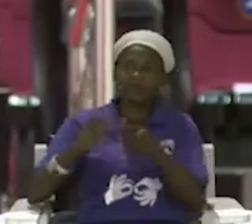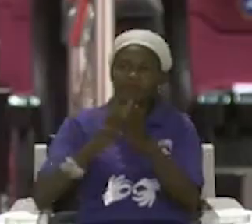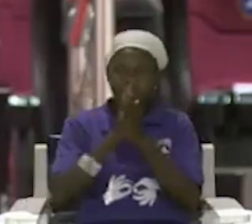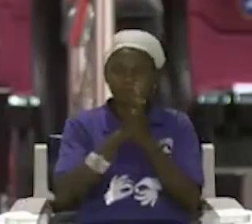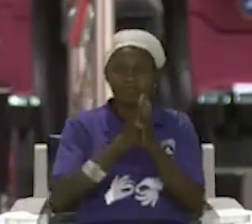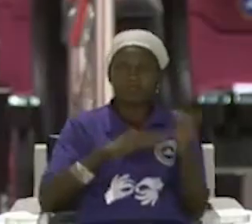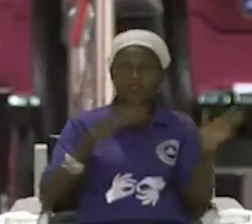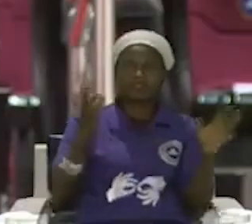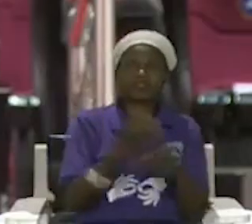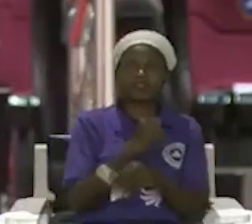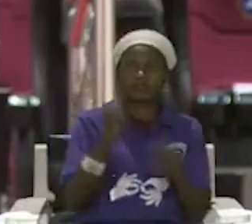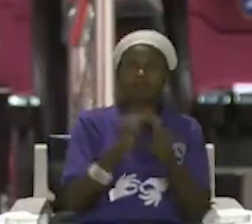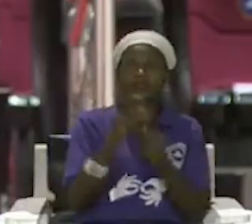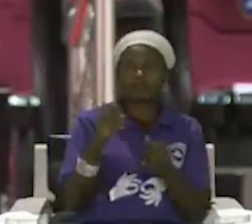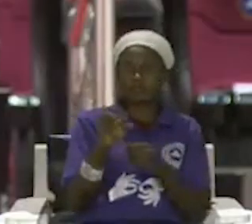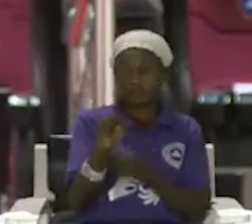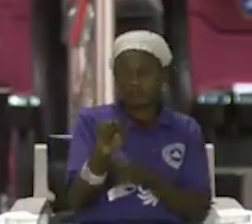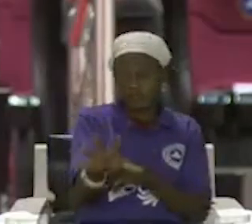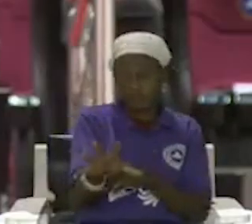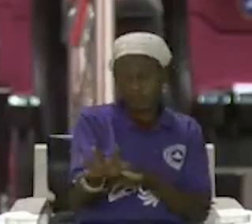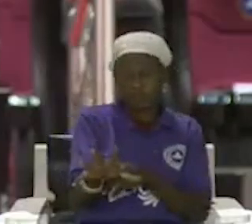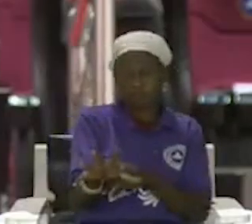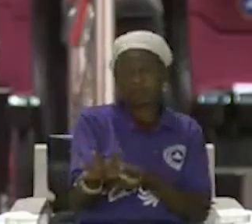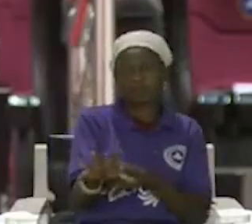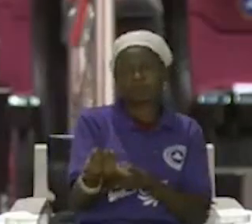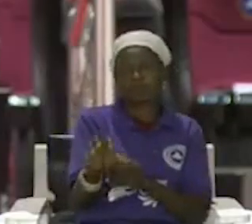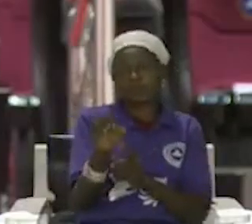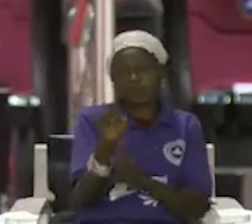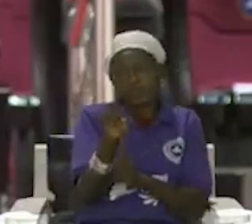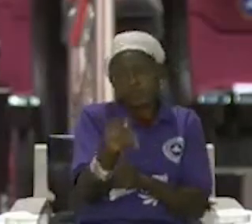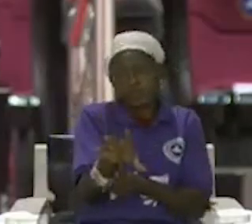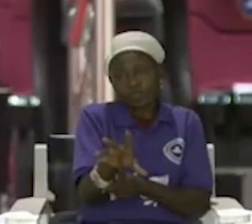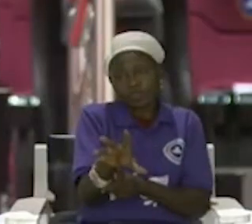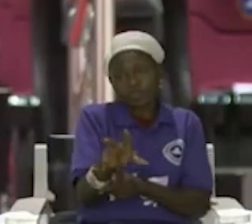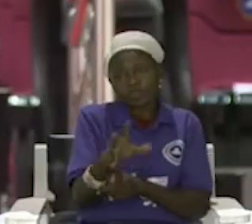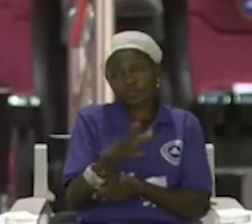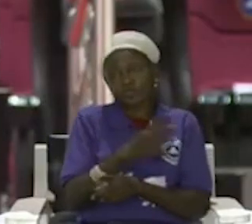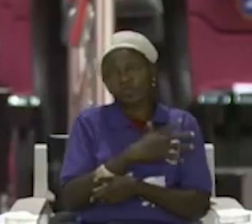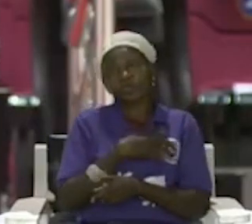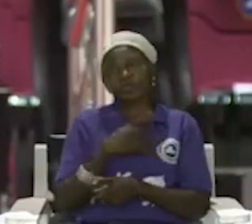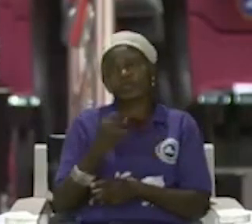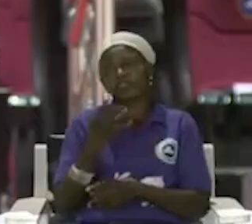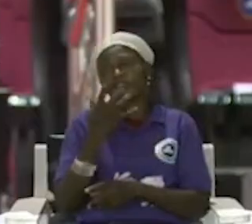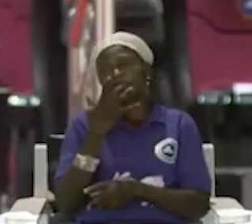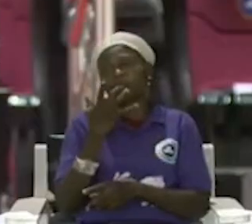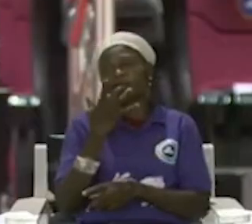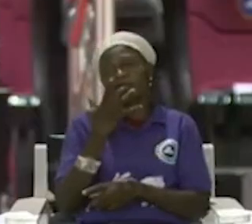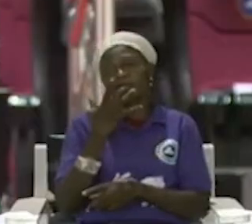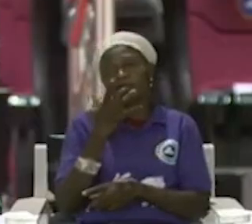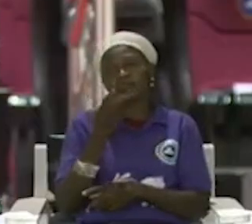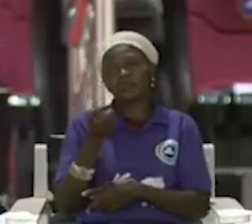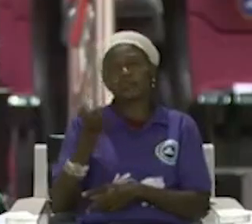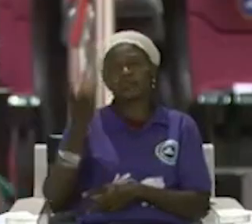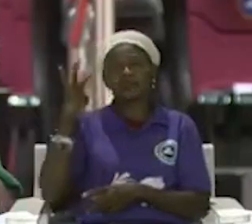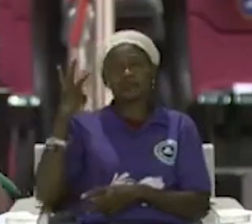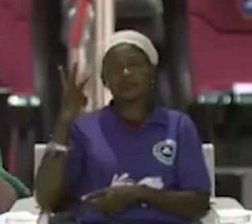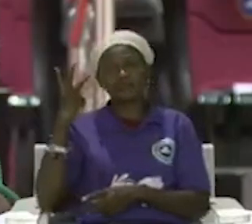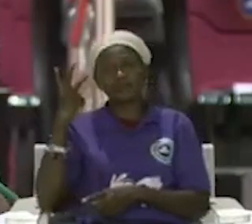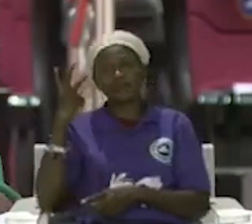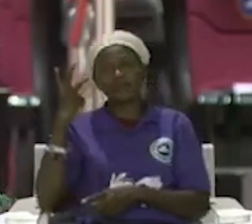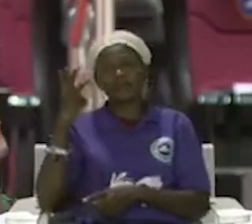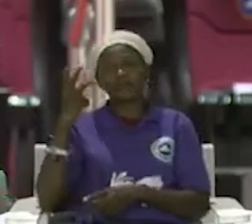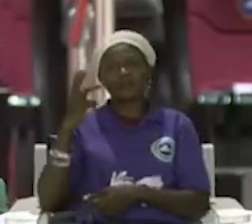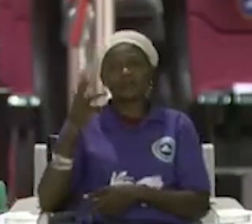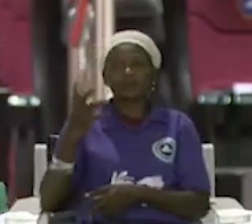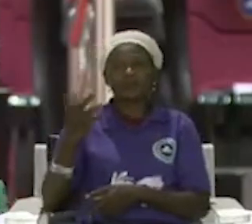me my torchlight, and the battery was this